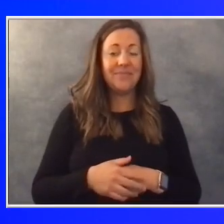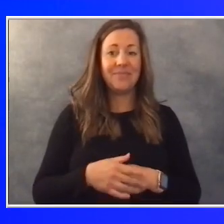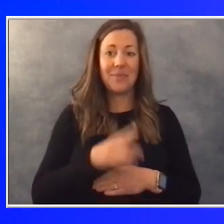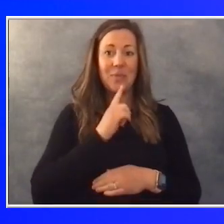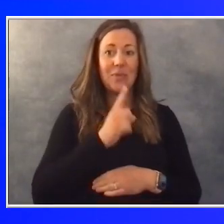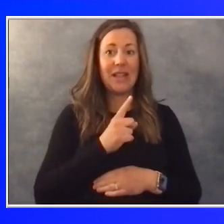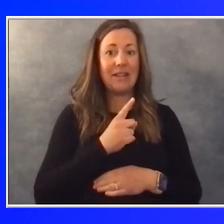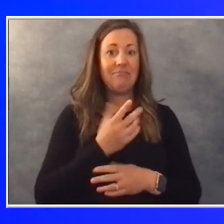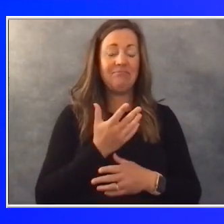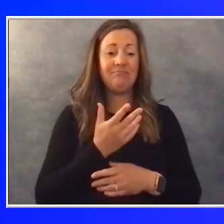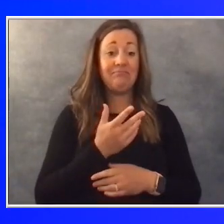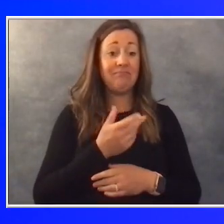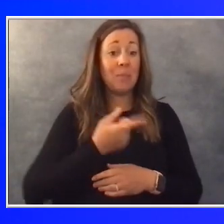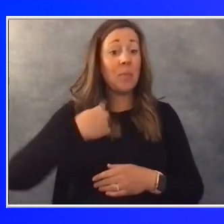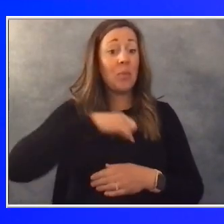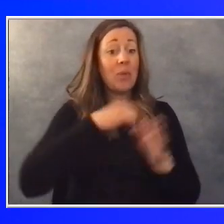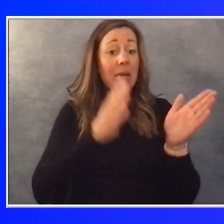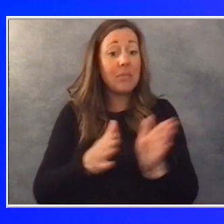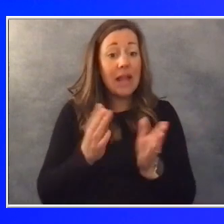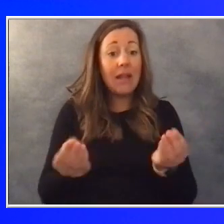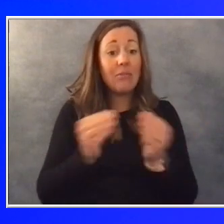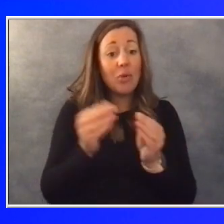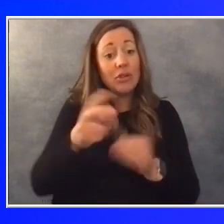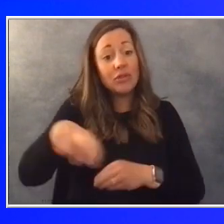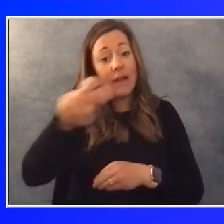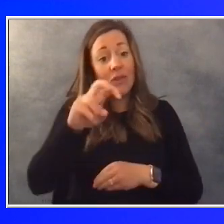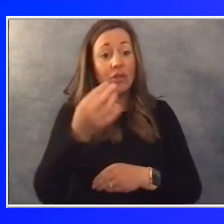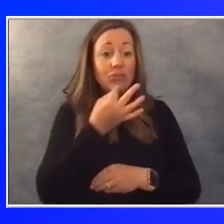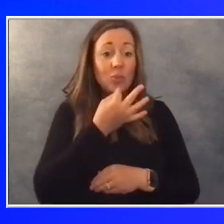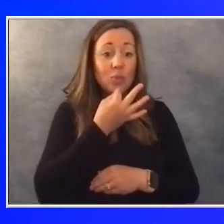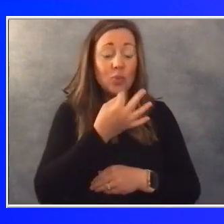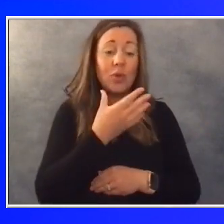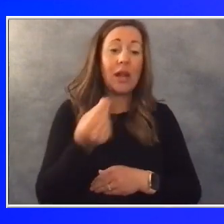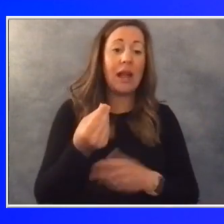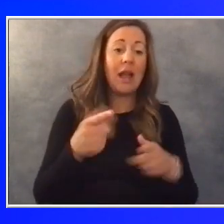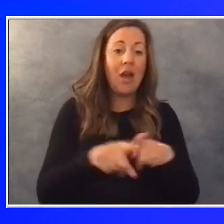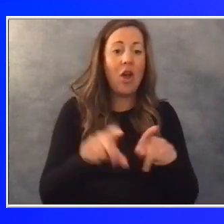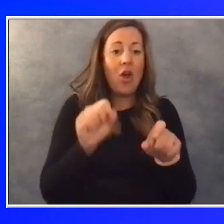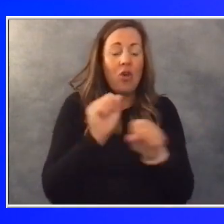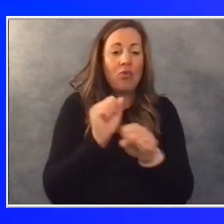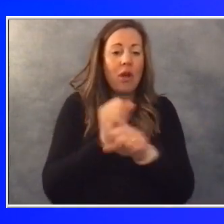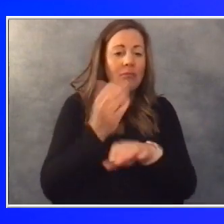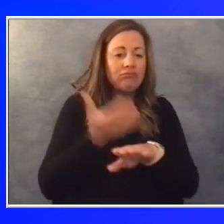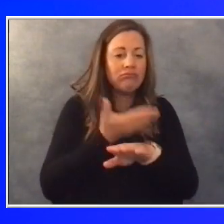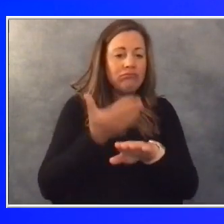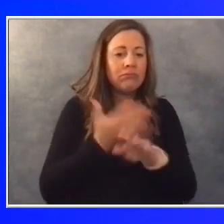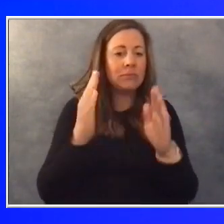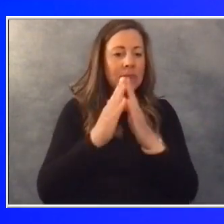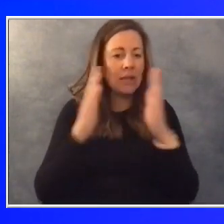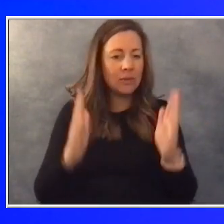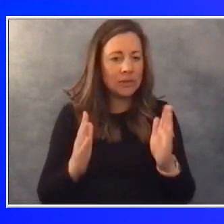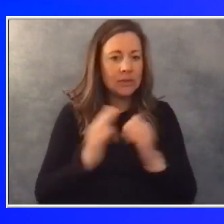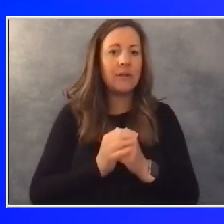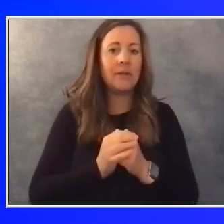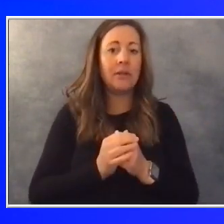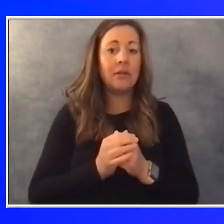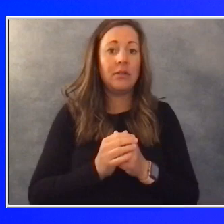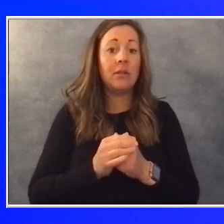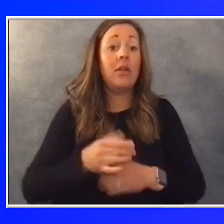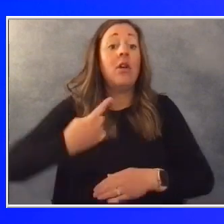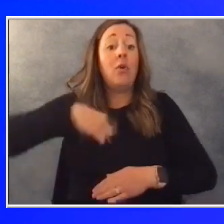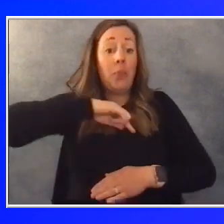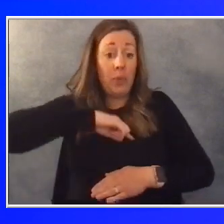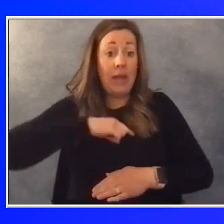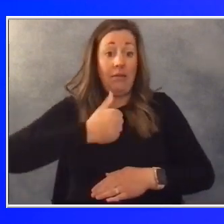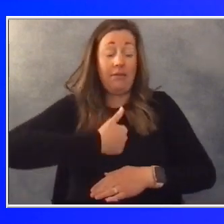We're planning more travel and working on our house. We're actually doing the paint and remodel